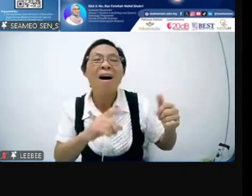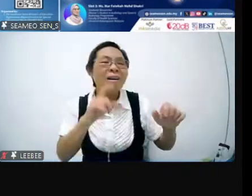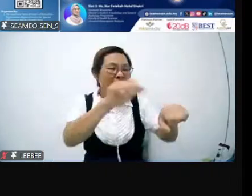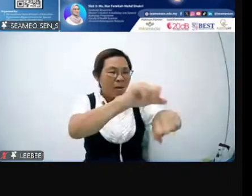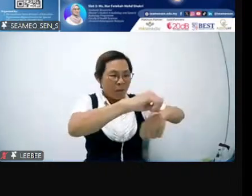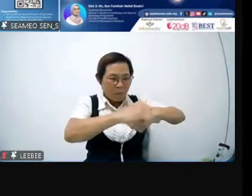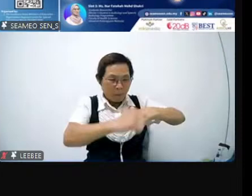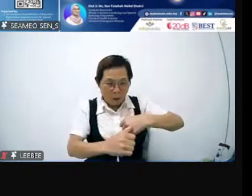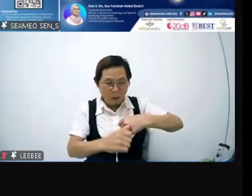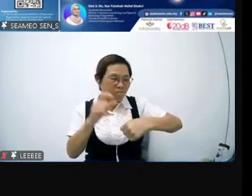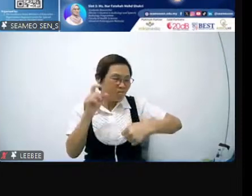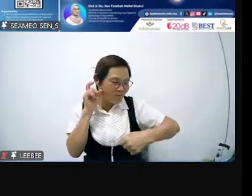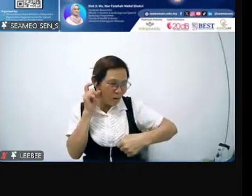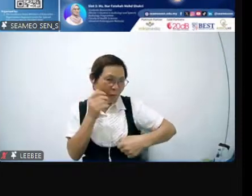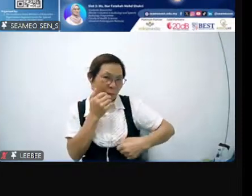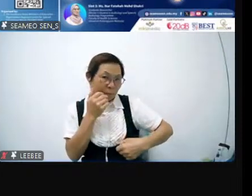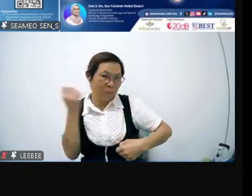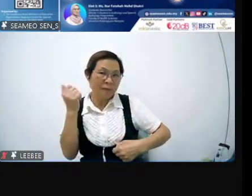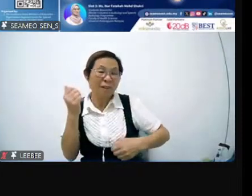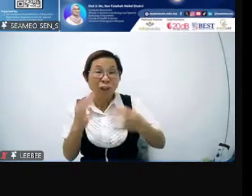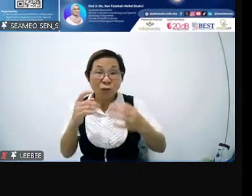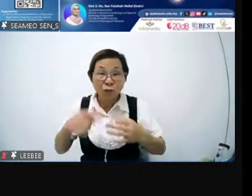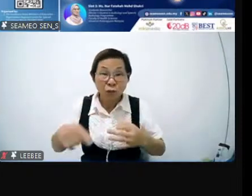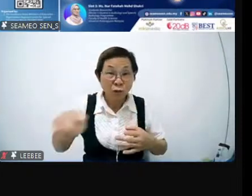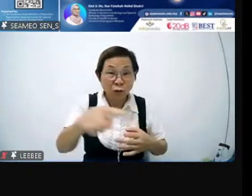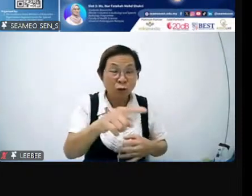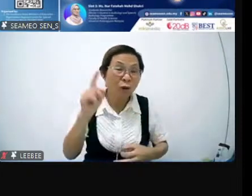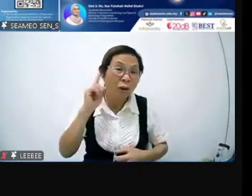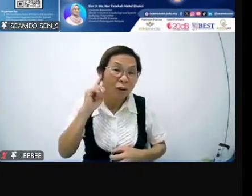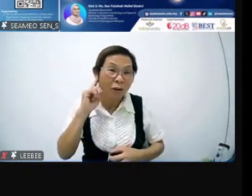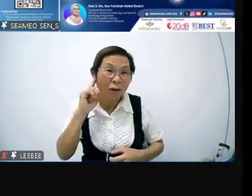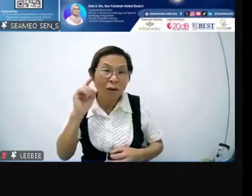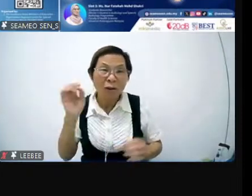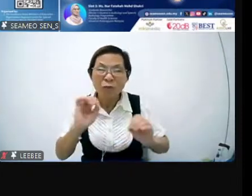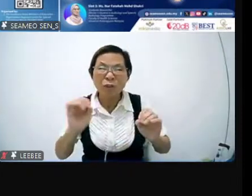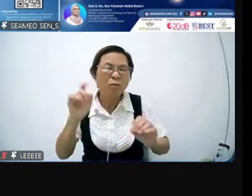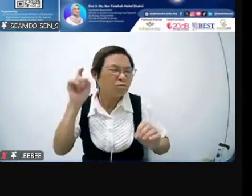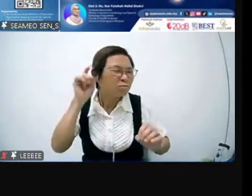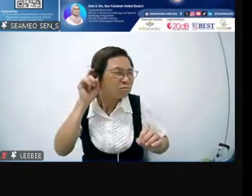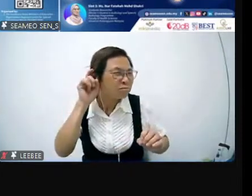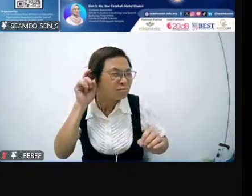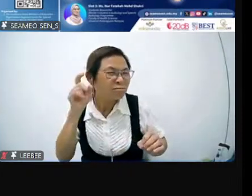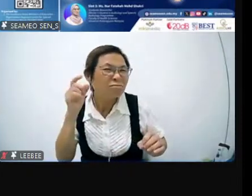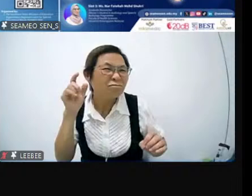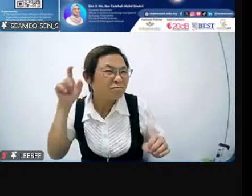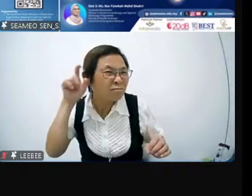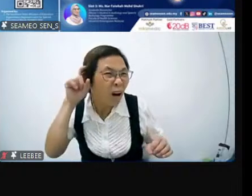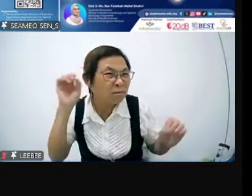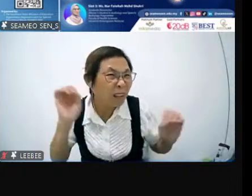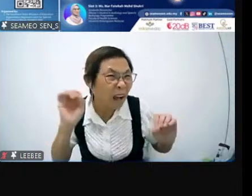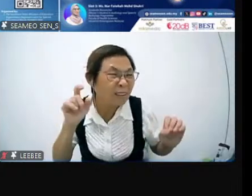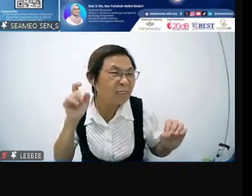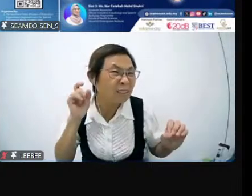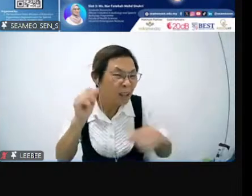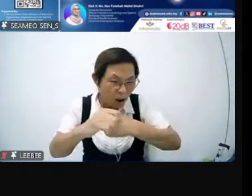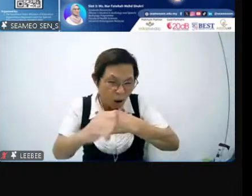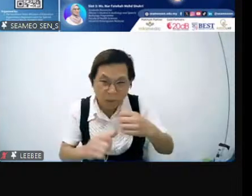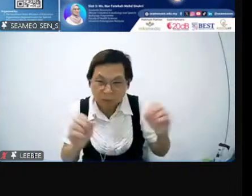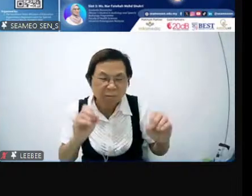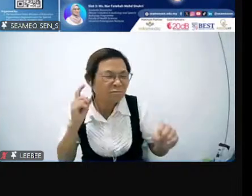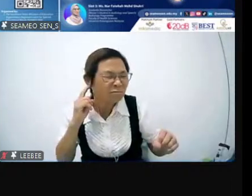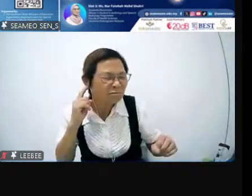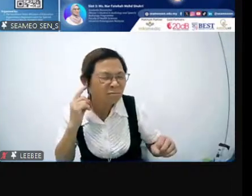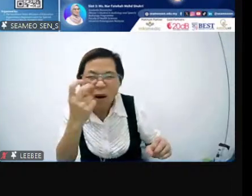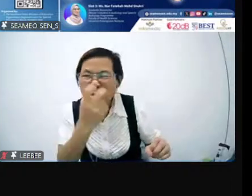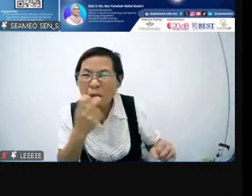And you should know by now, it's severe profound hearing loss. Without any devices, they have no access to the speech sound. They cannot hear speech sound